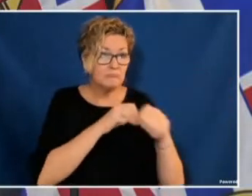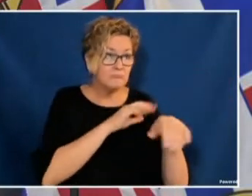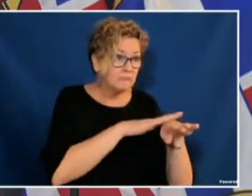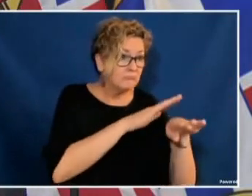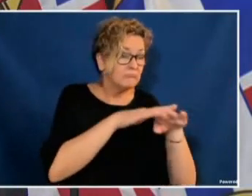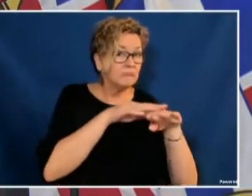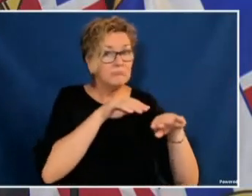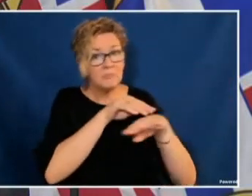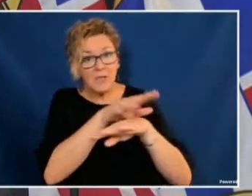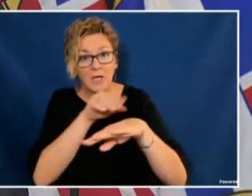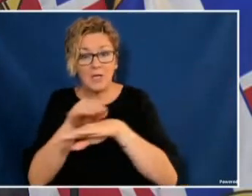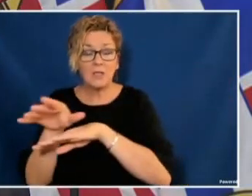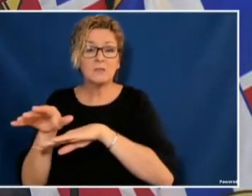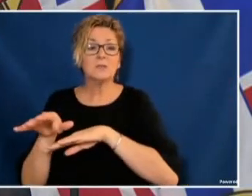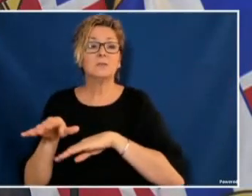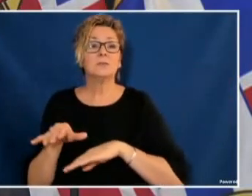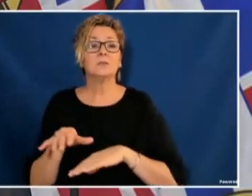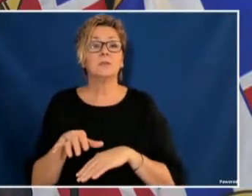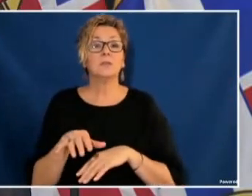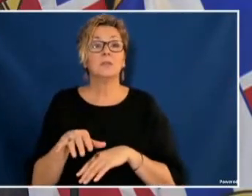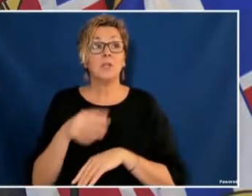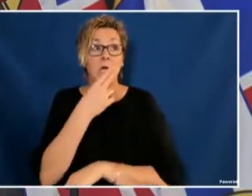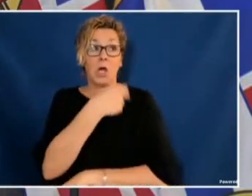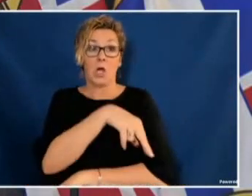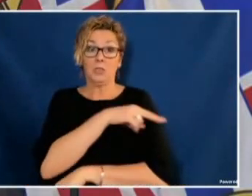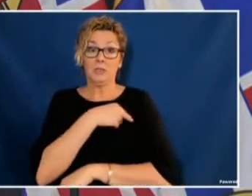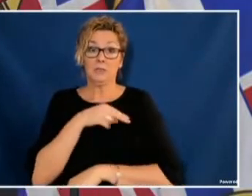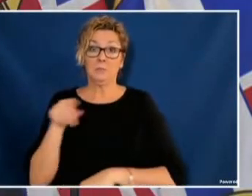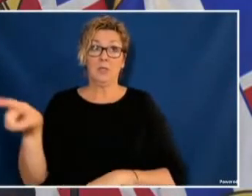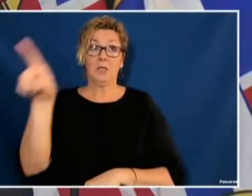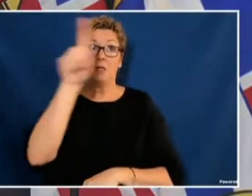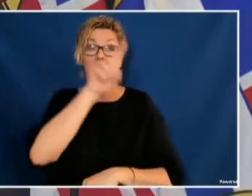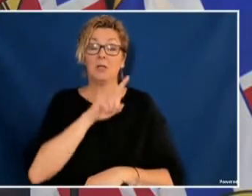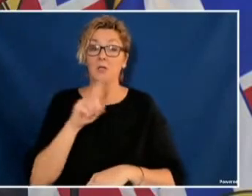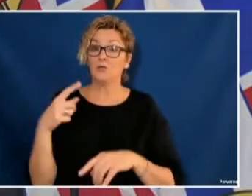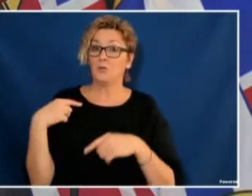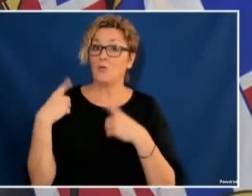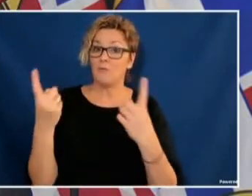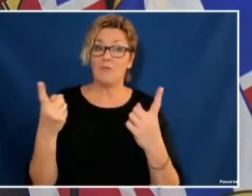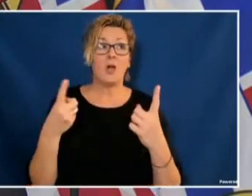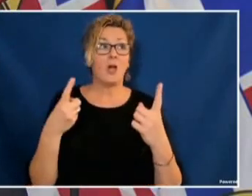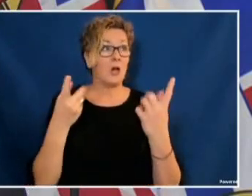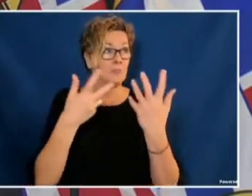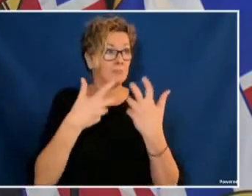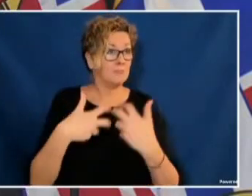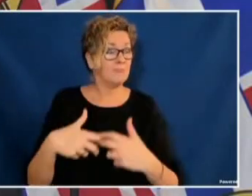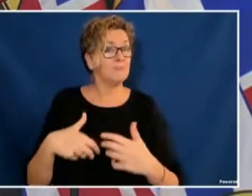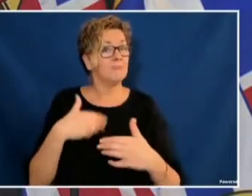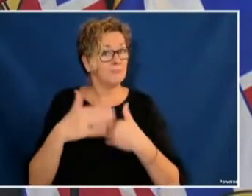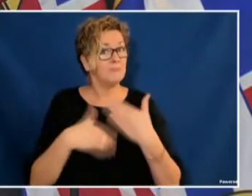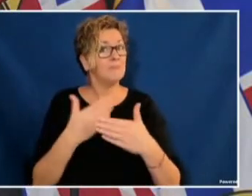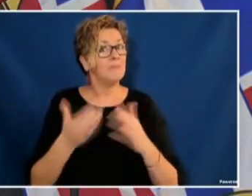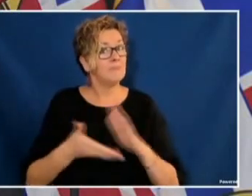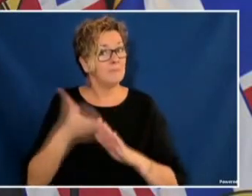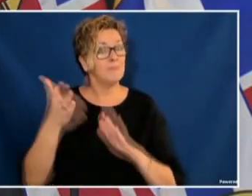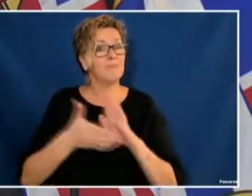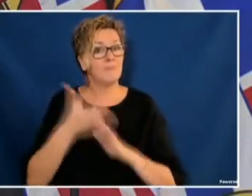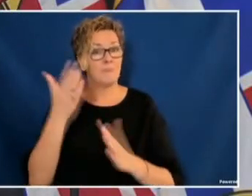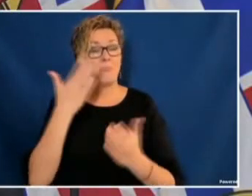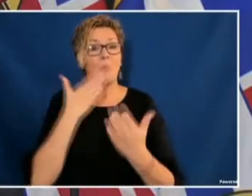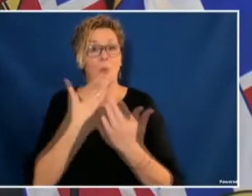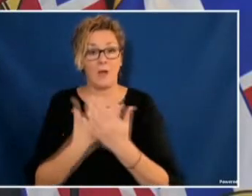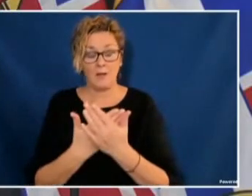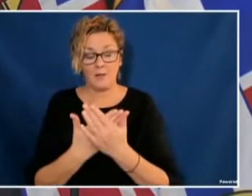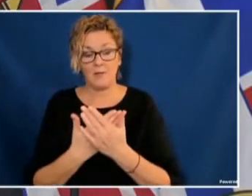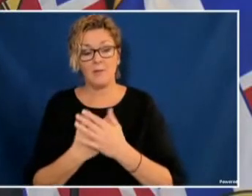forward by Dr. Henry the week before last. That is not the case. It is time, I think,